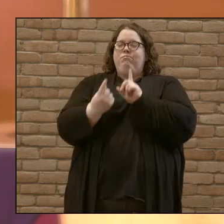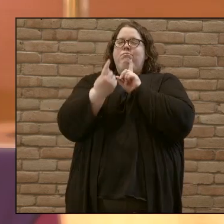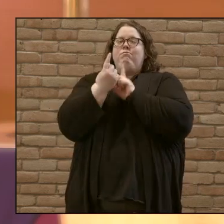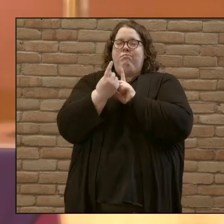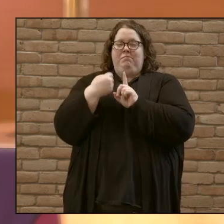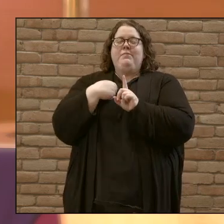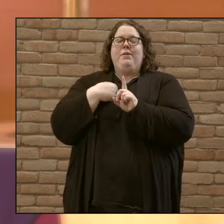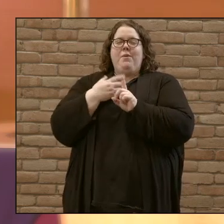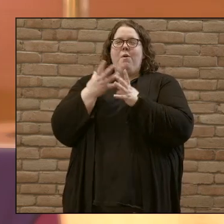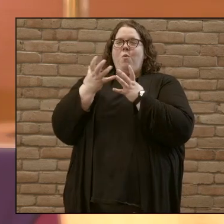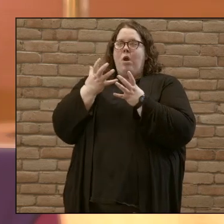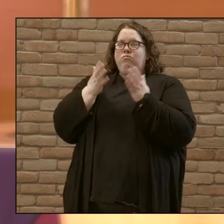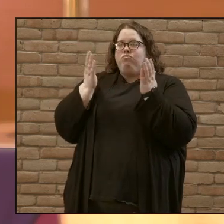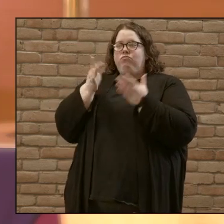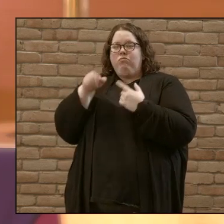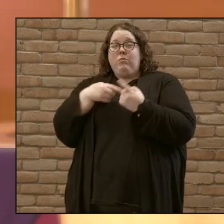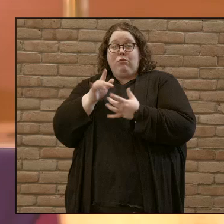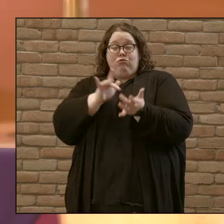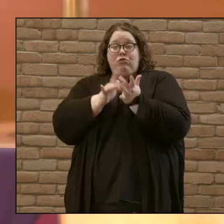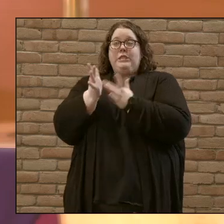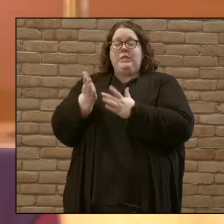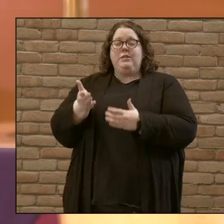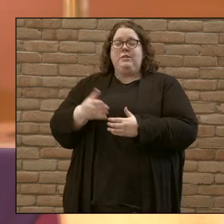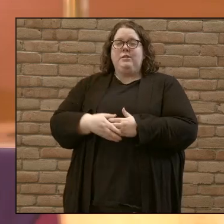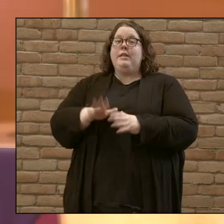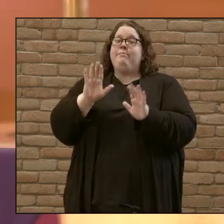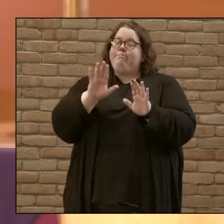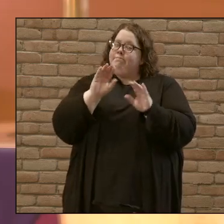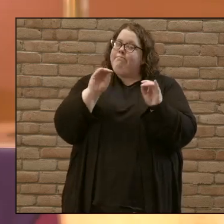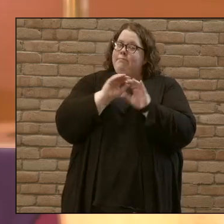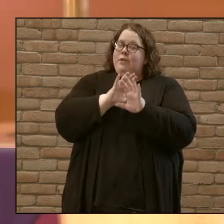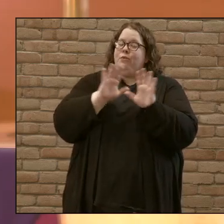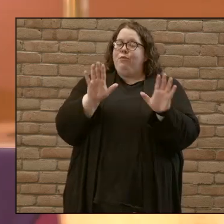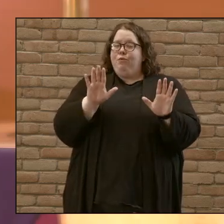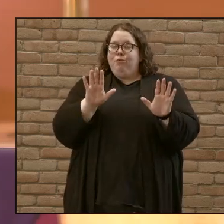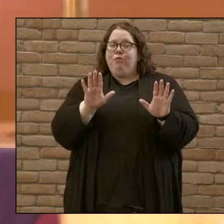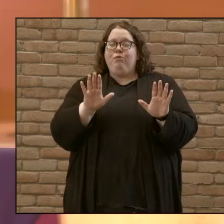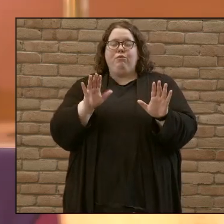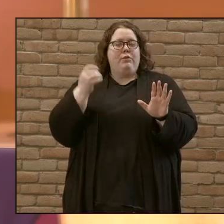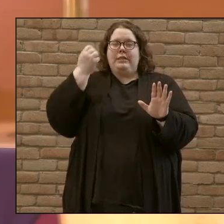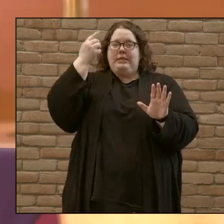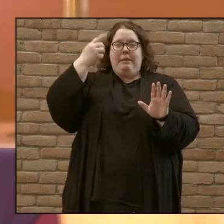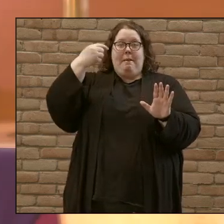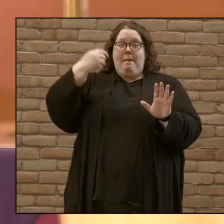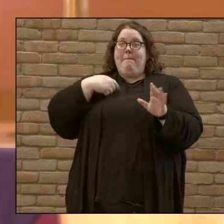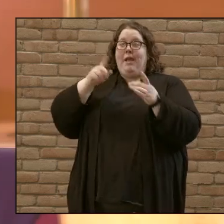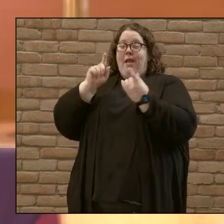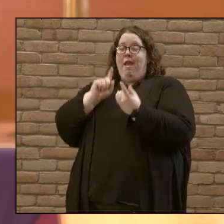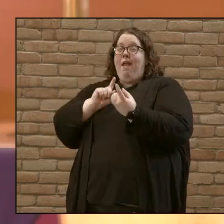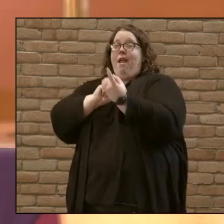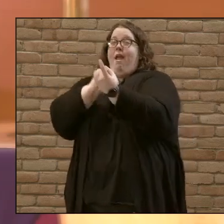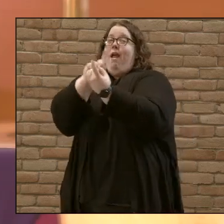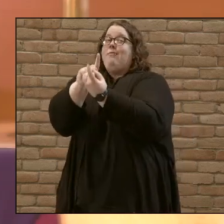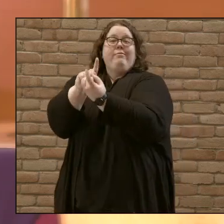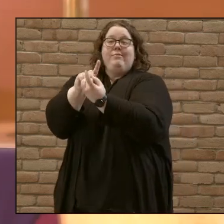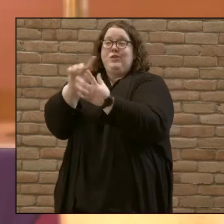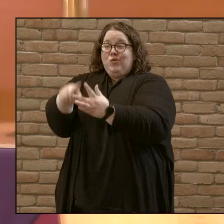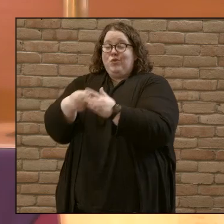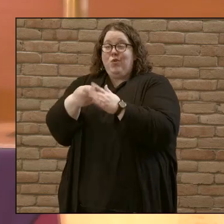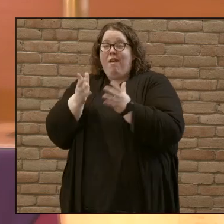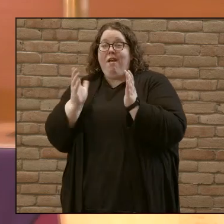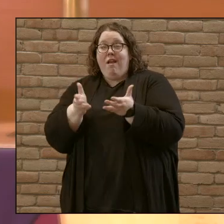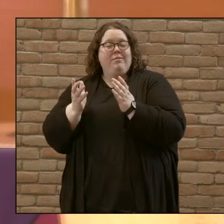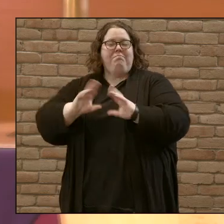speak about Jesus. Now, I want to make that clear. I wasn't the one instigating a